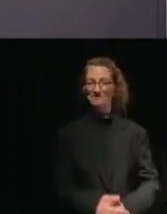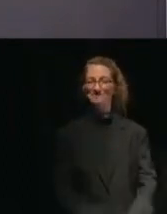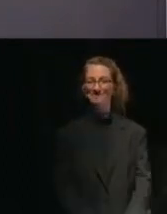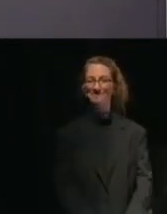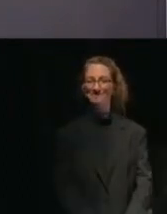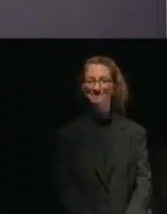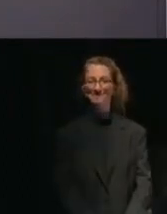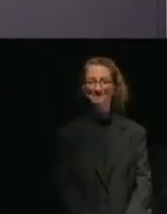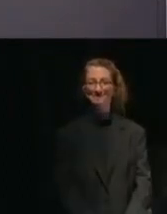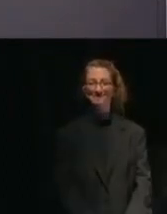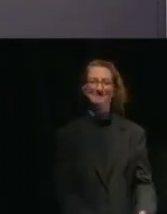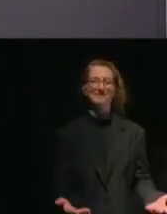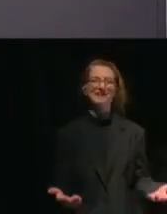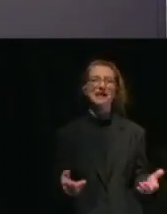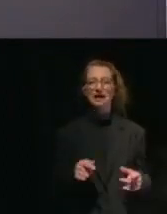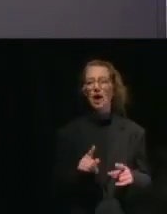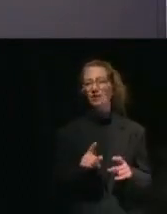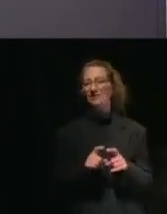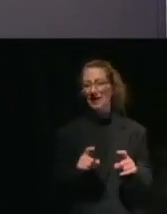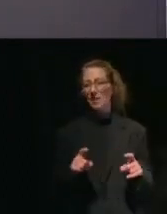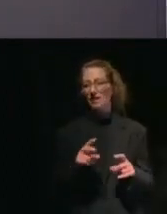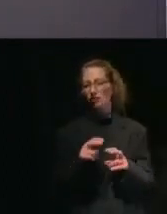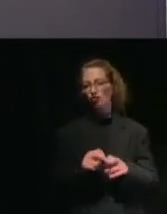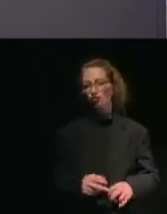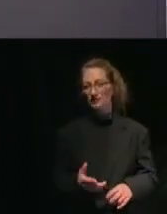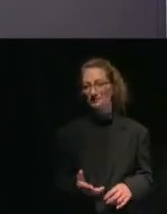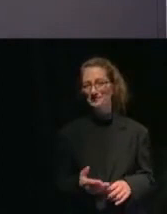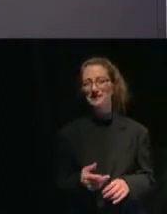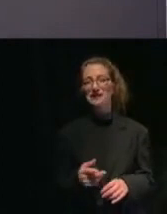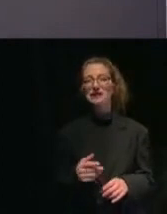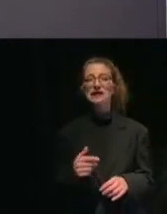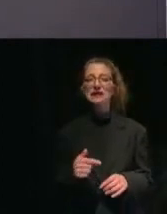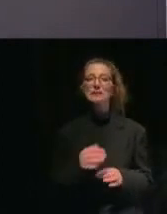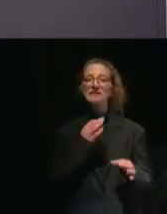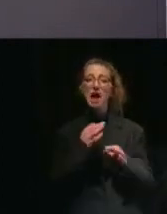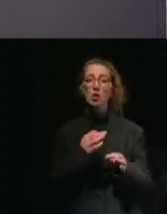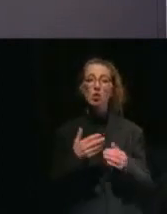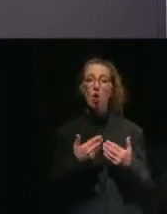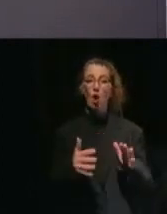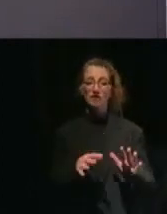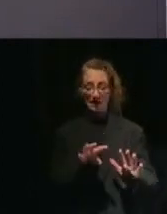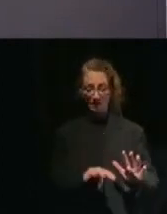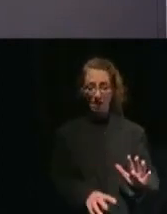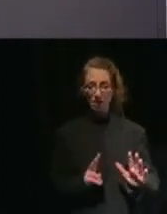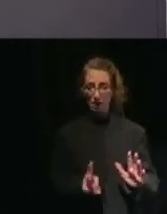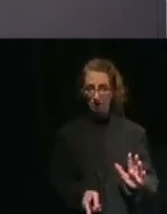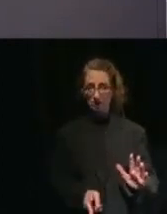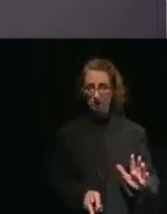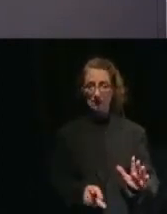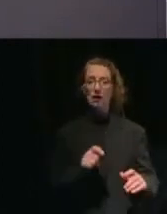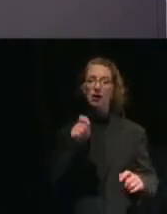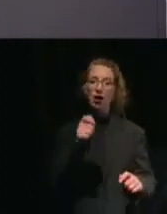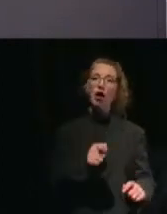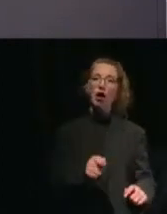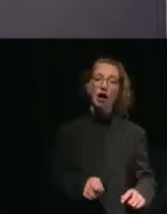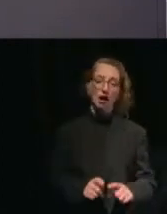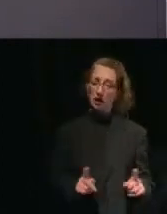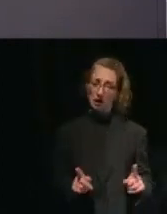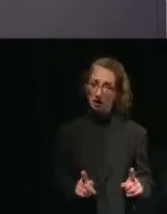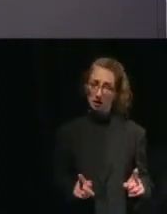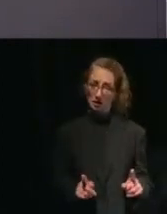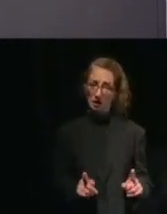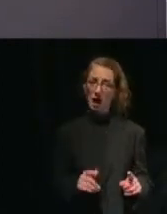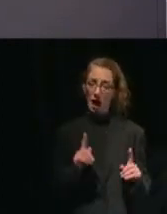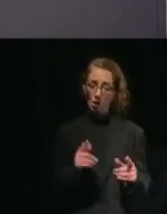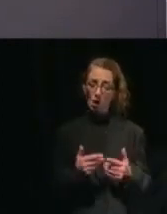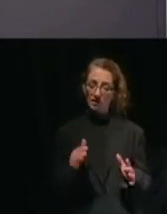open. And don't just indicate this applies, this doesn't apply or enter a year. We provided open